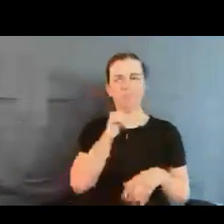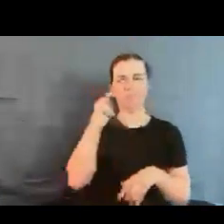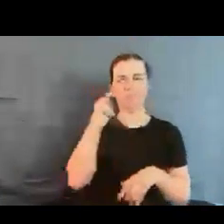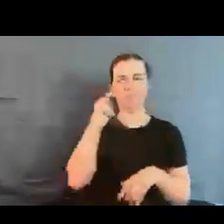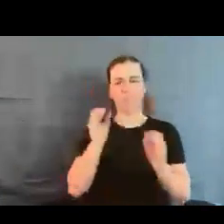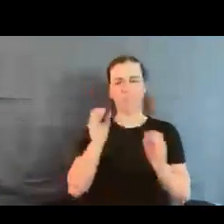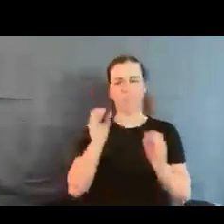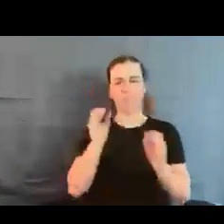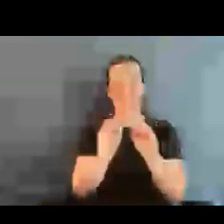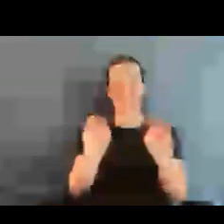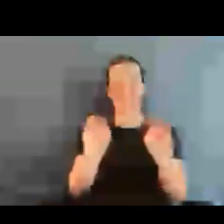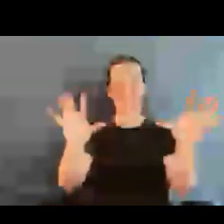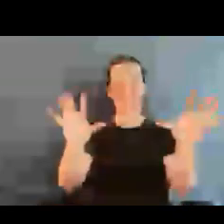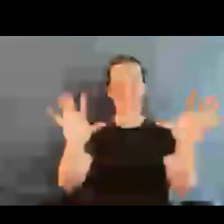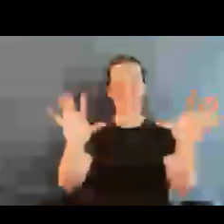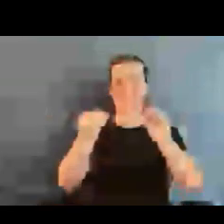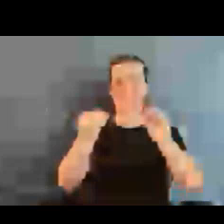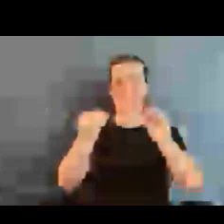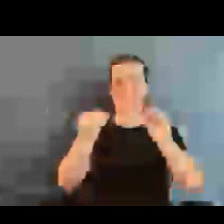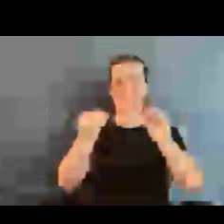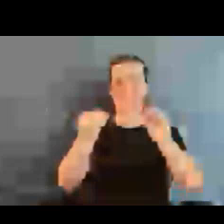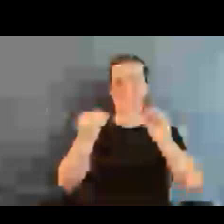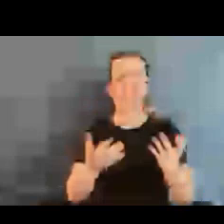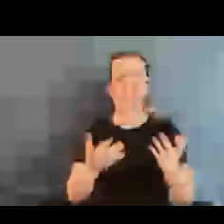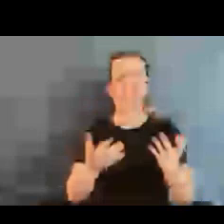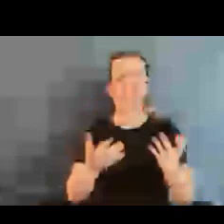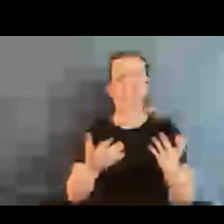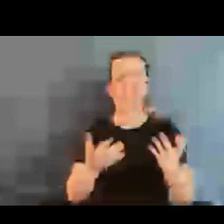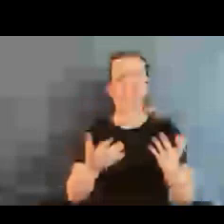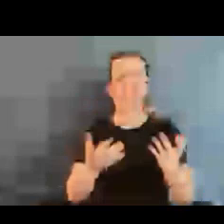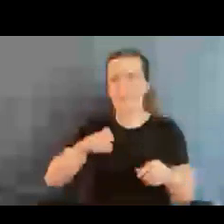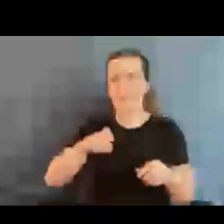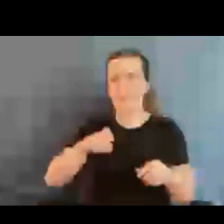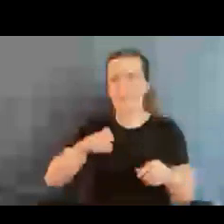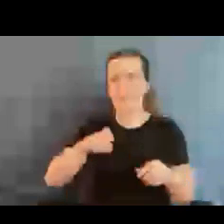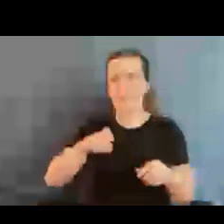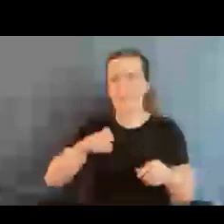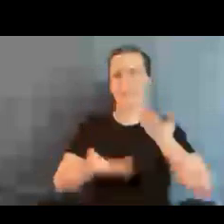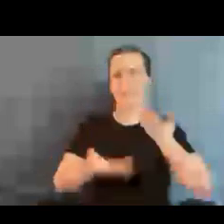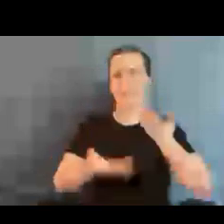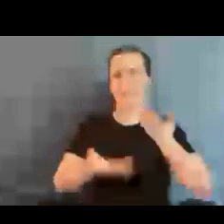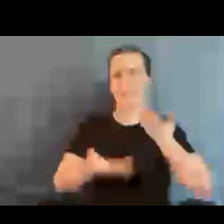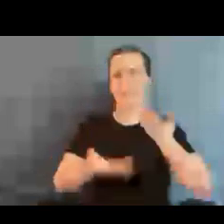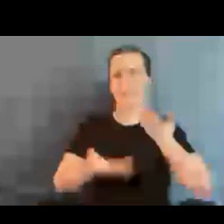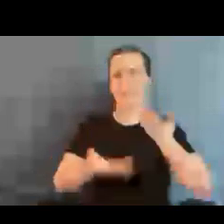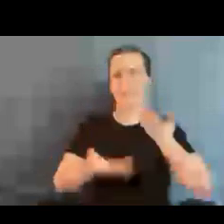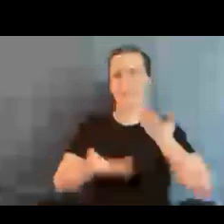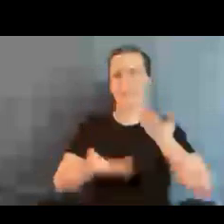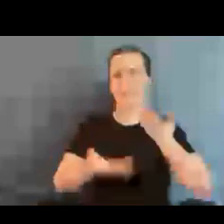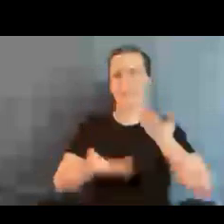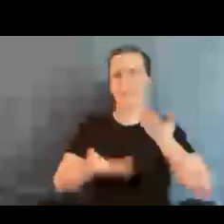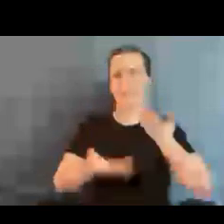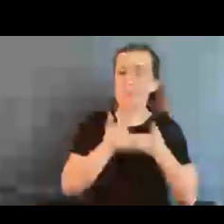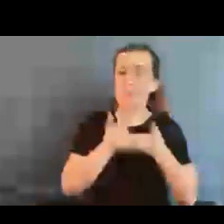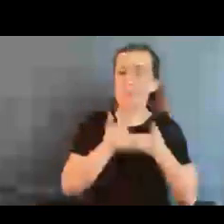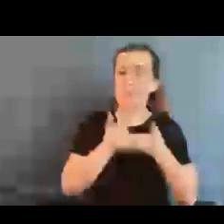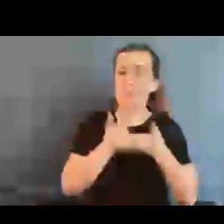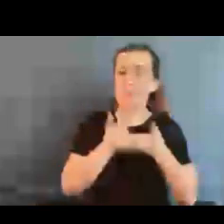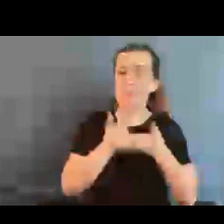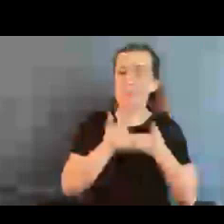terms of climbing that you should have done, but I do think it's helpful to have done a lot of like hiking, and